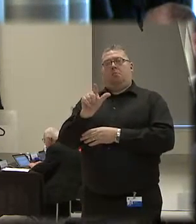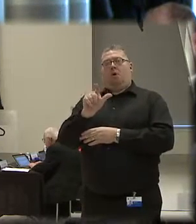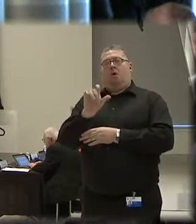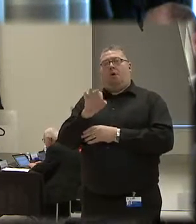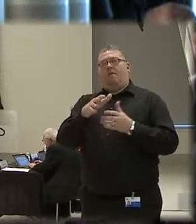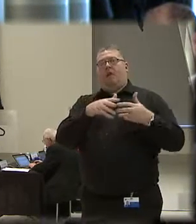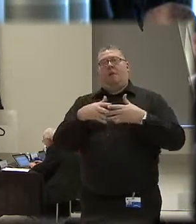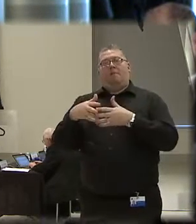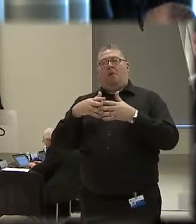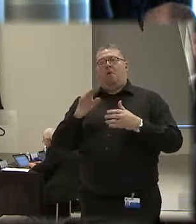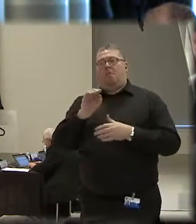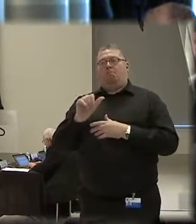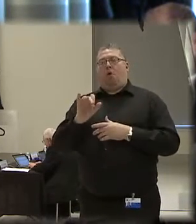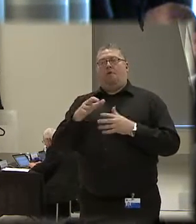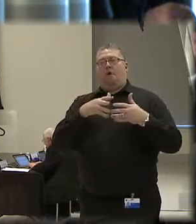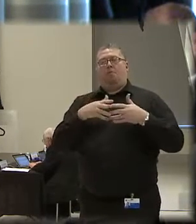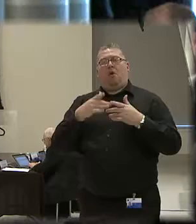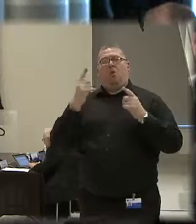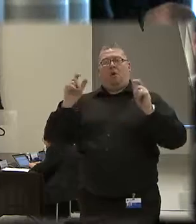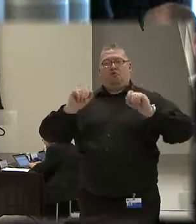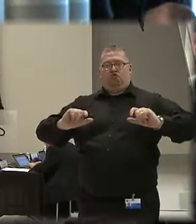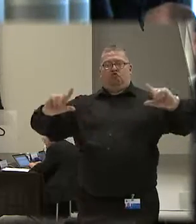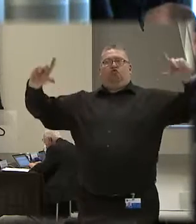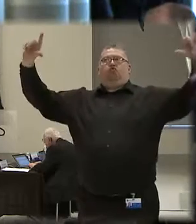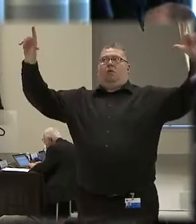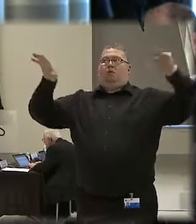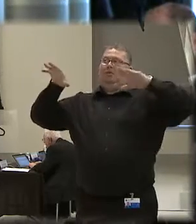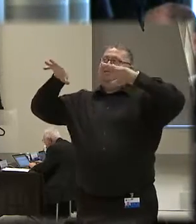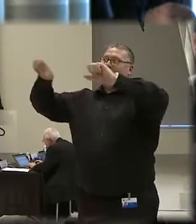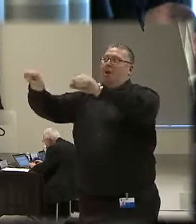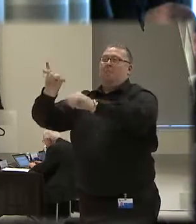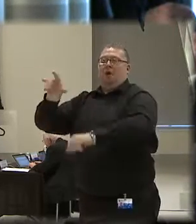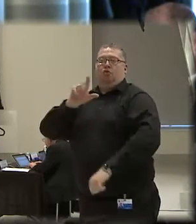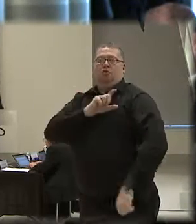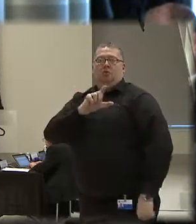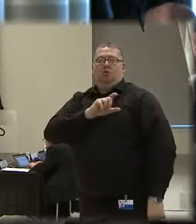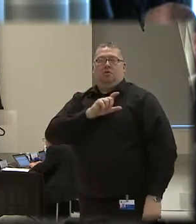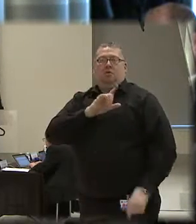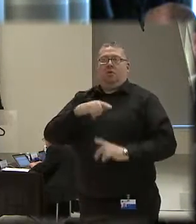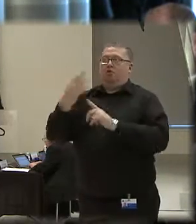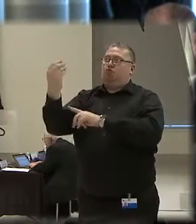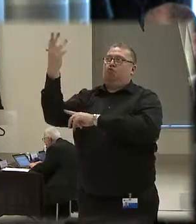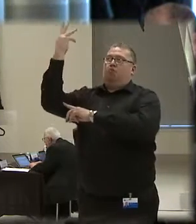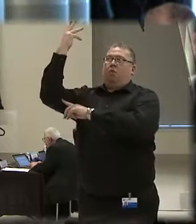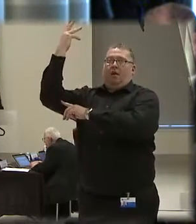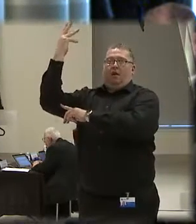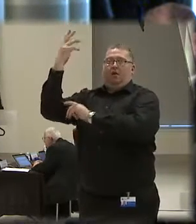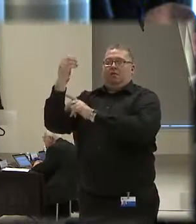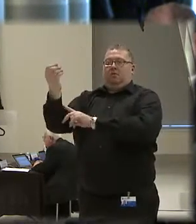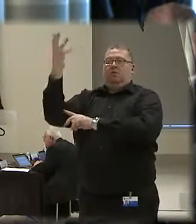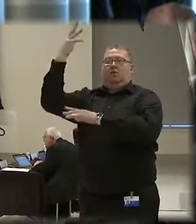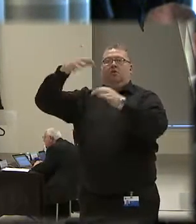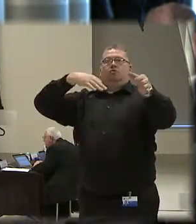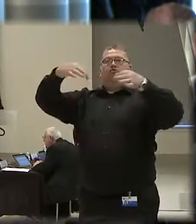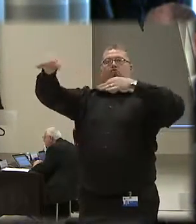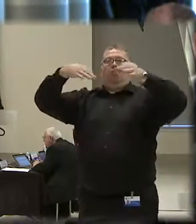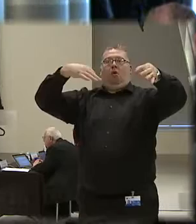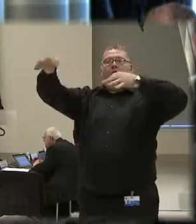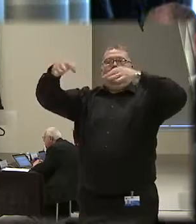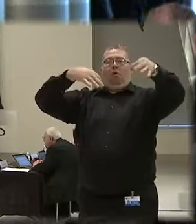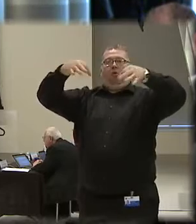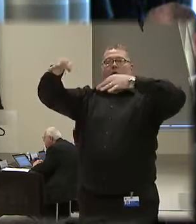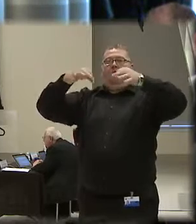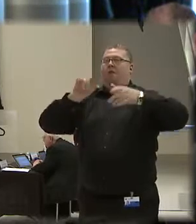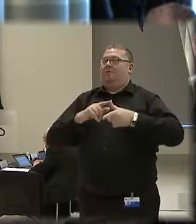mega screen that was taken over by the security, and they basically amplified instructions which